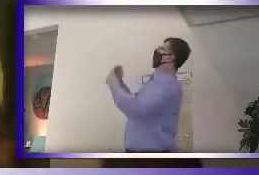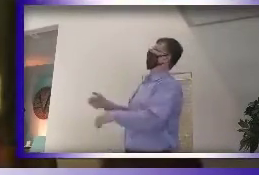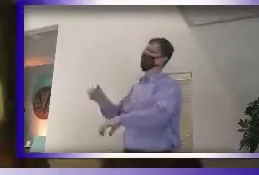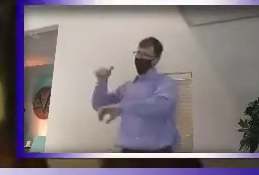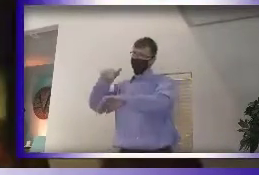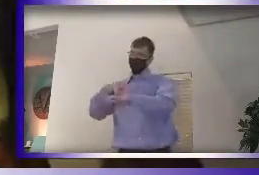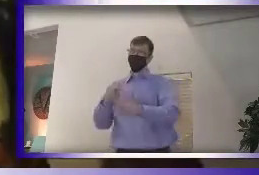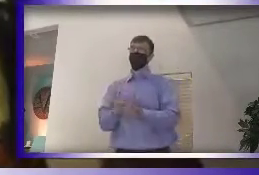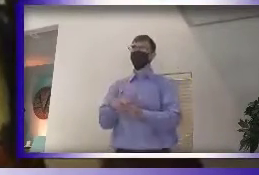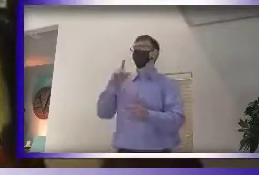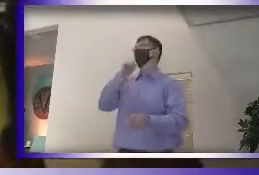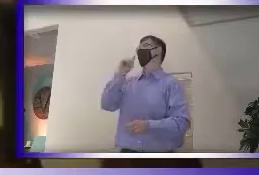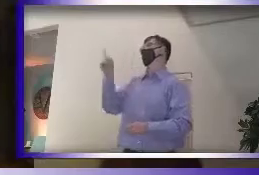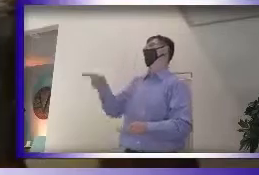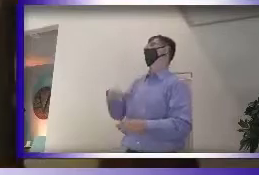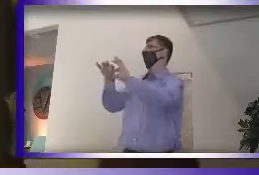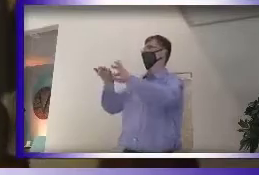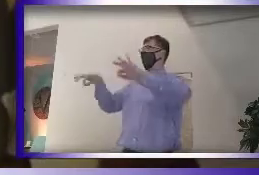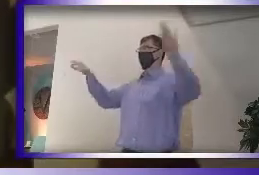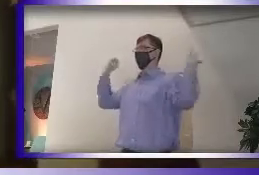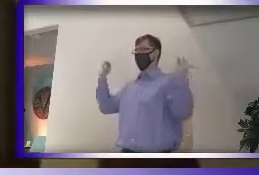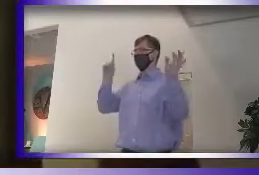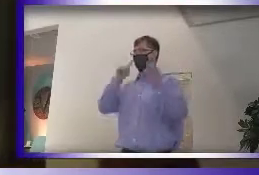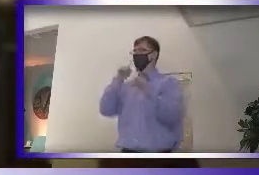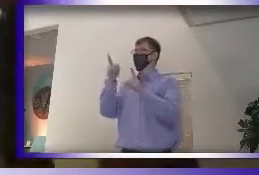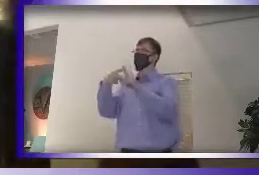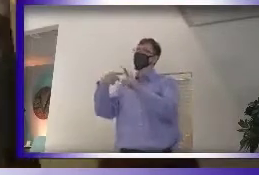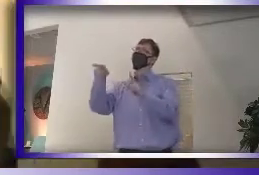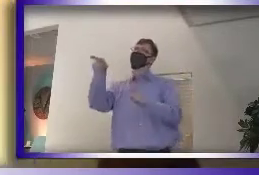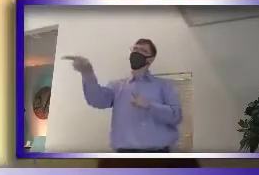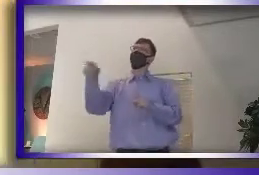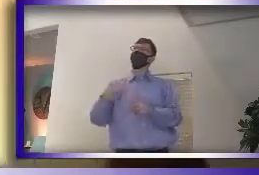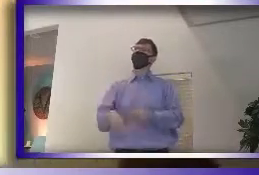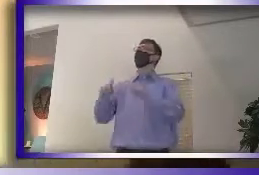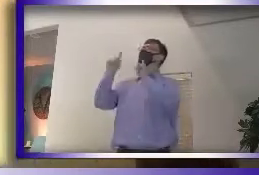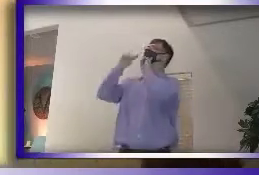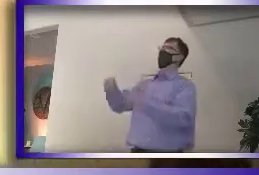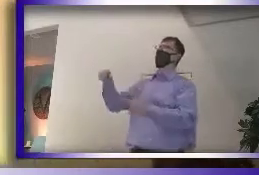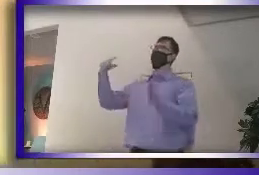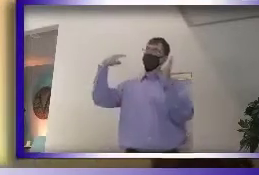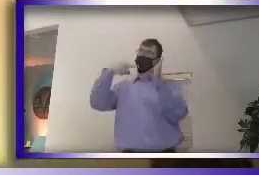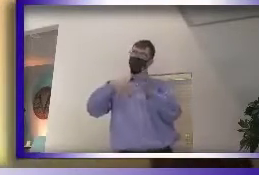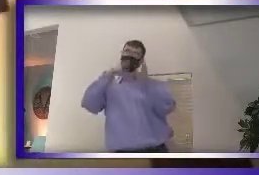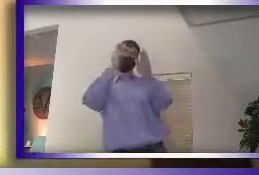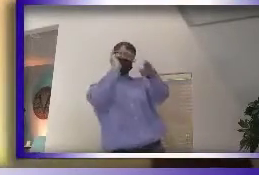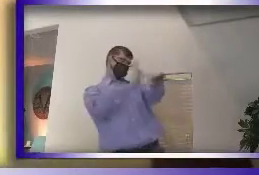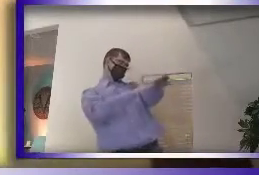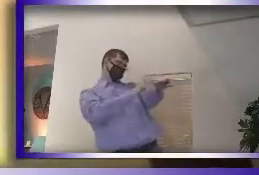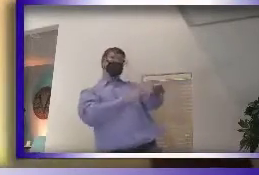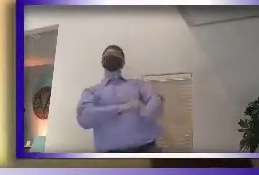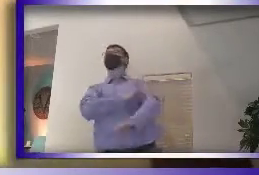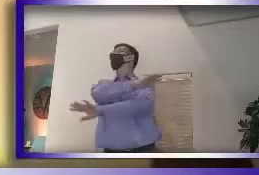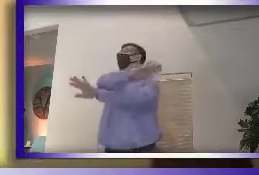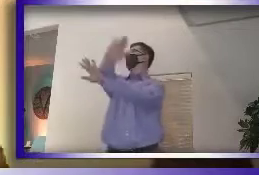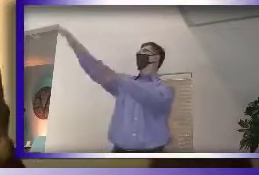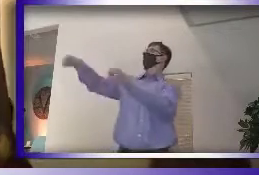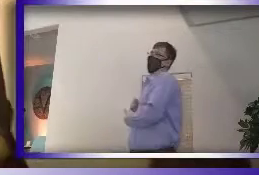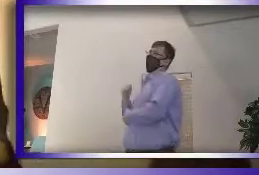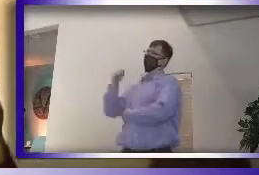of the power that lives in them. When you call upon the name of God, by whatever name you